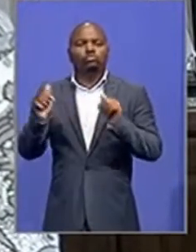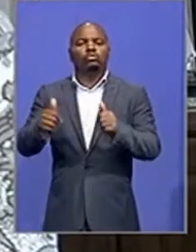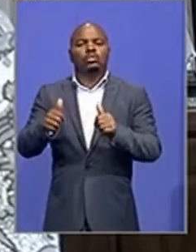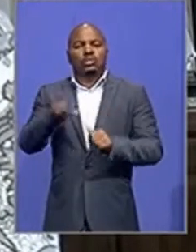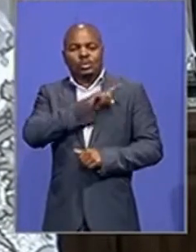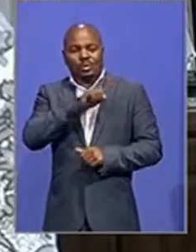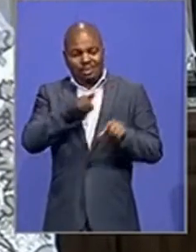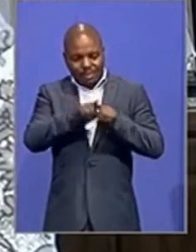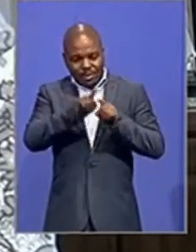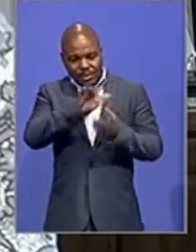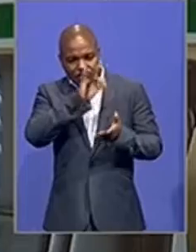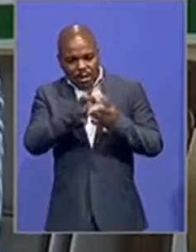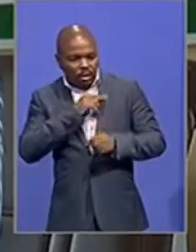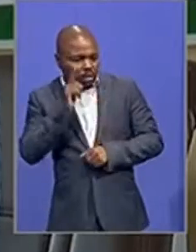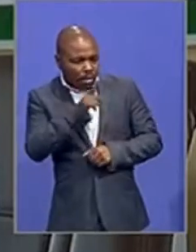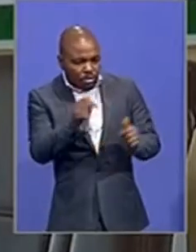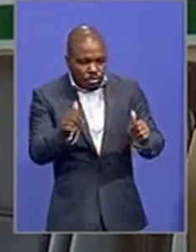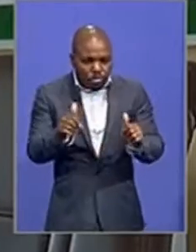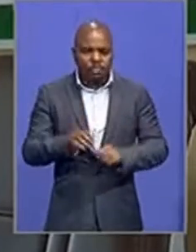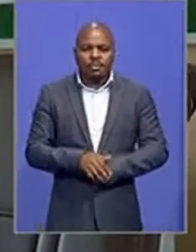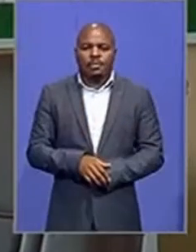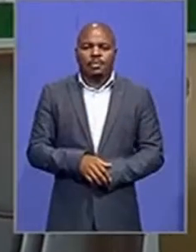our readiness, our facilities. The